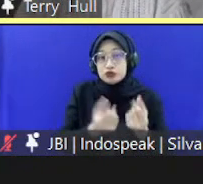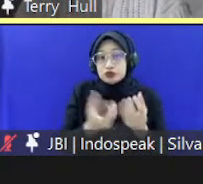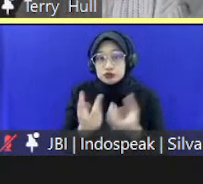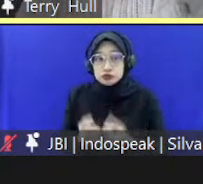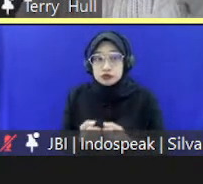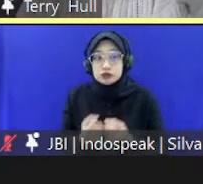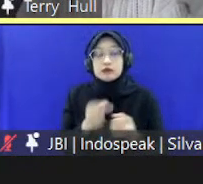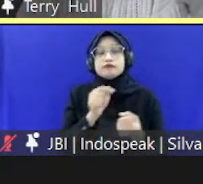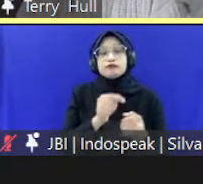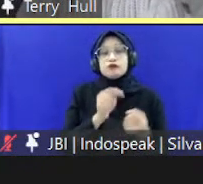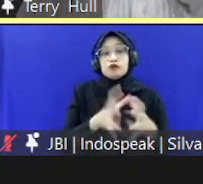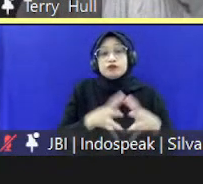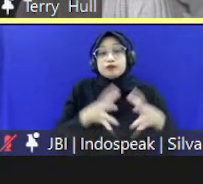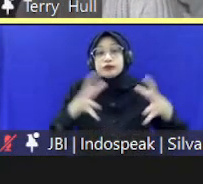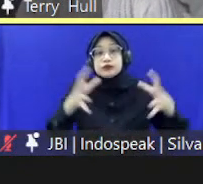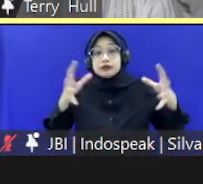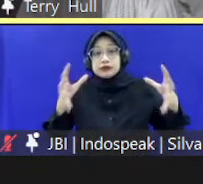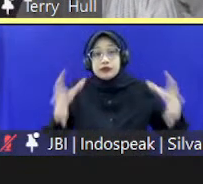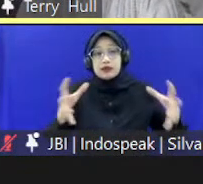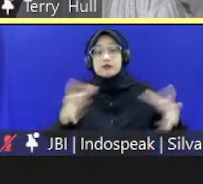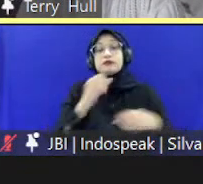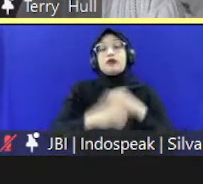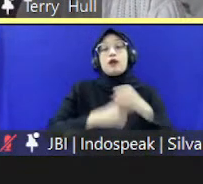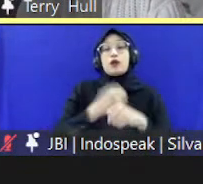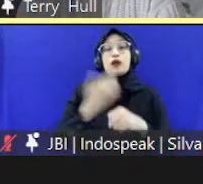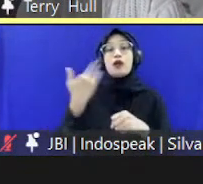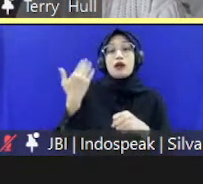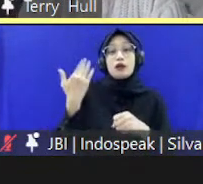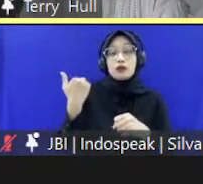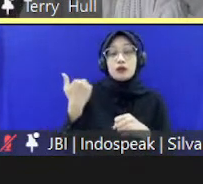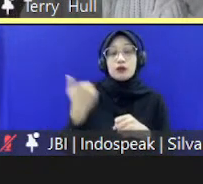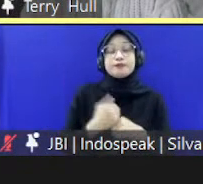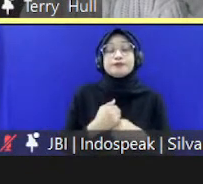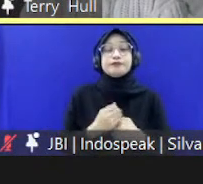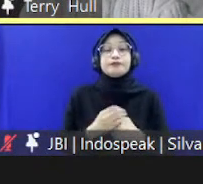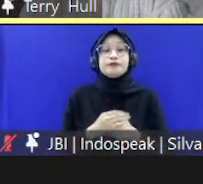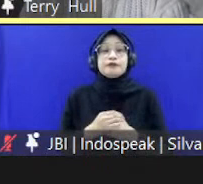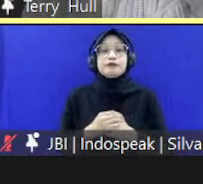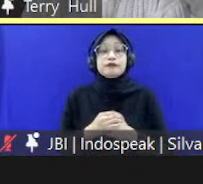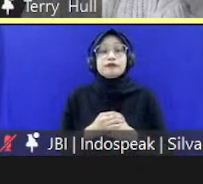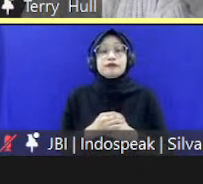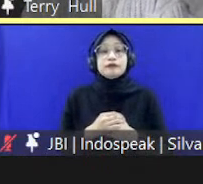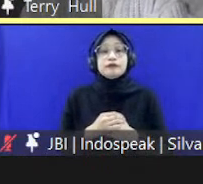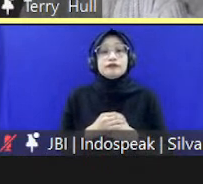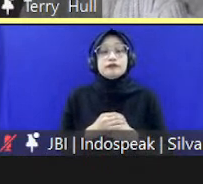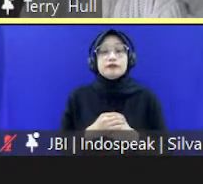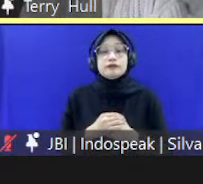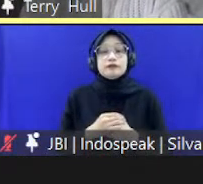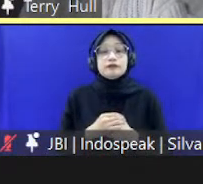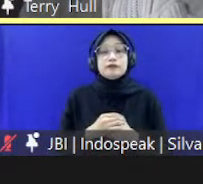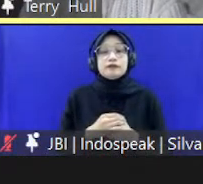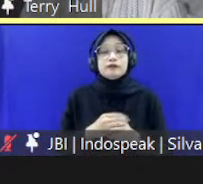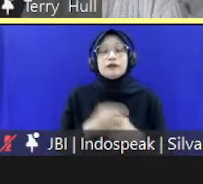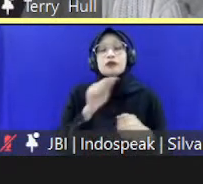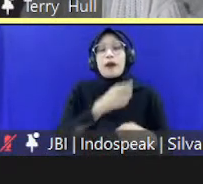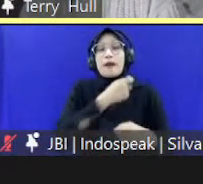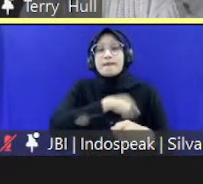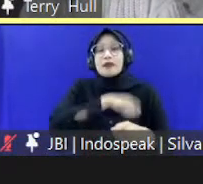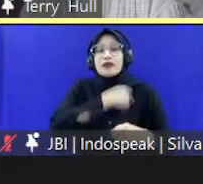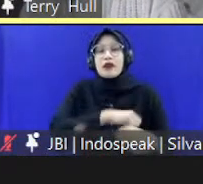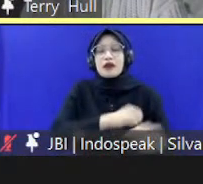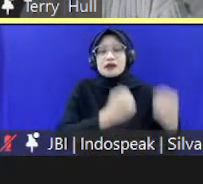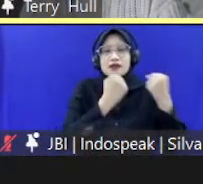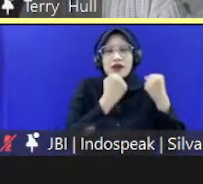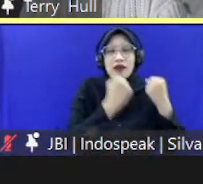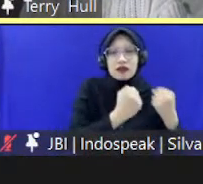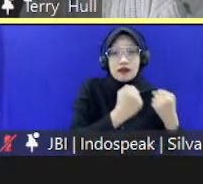ever in Indonesia using the census, or the Ministry of Health and the